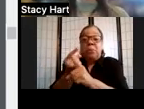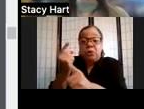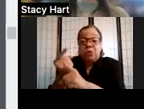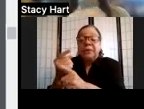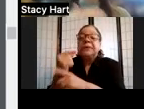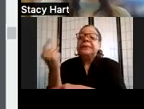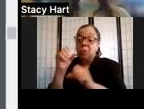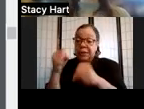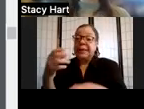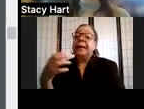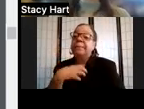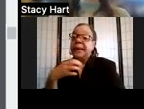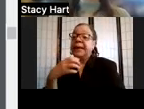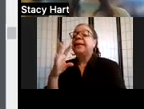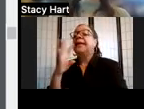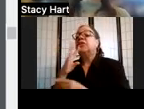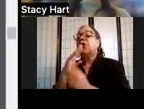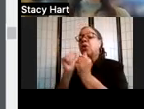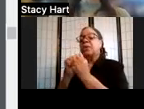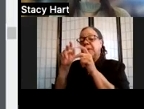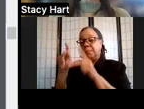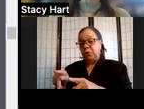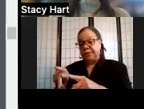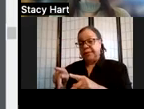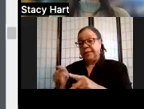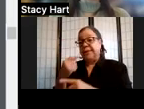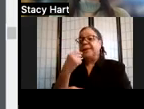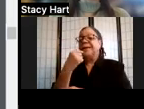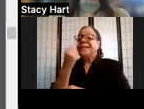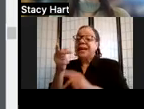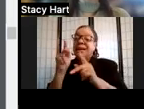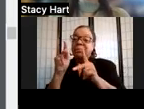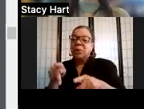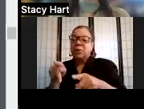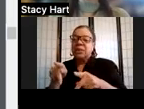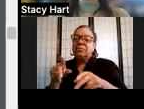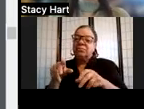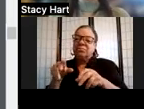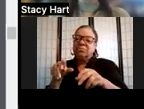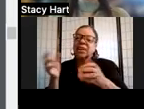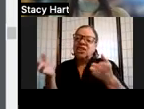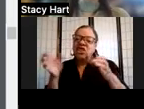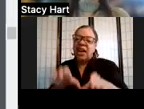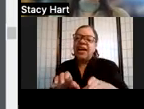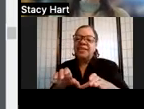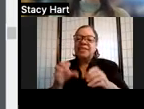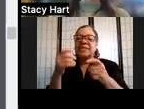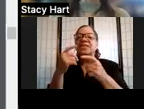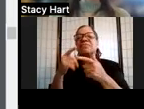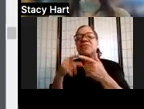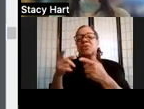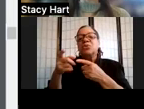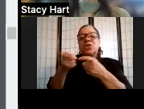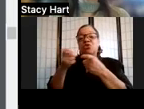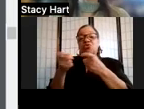organization should talk to the person, give the person an opportunity to get the animal